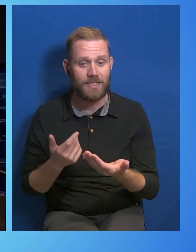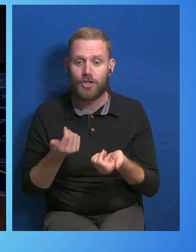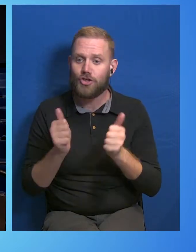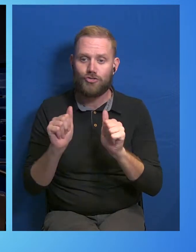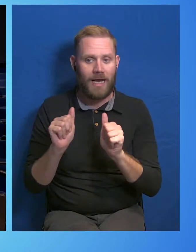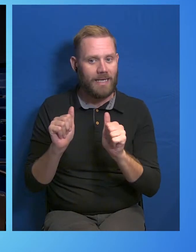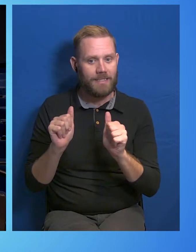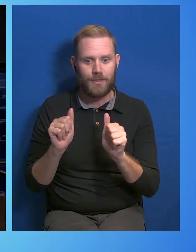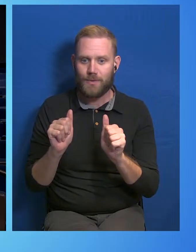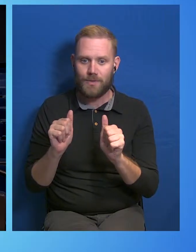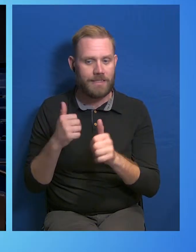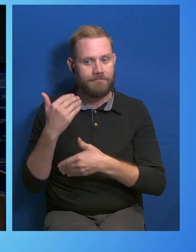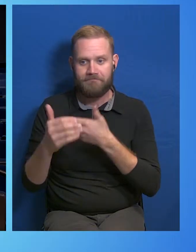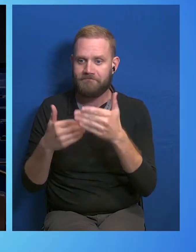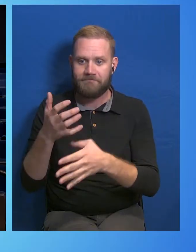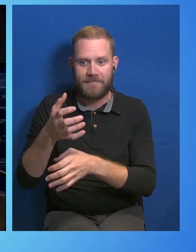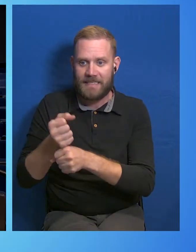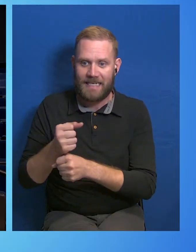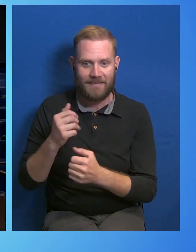get in line.